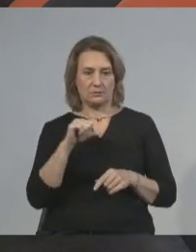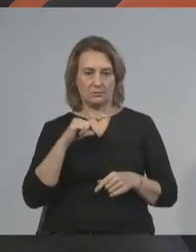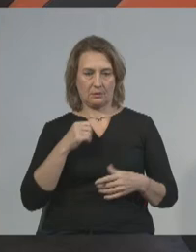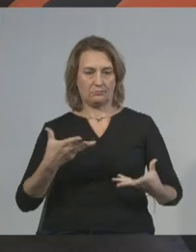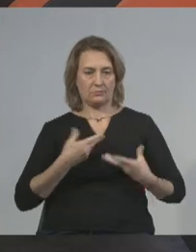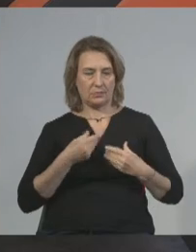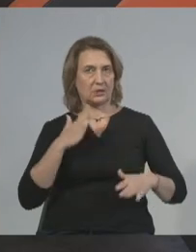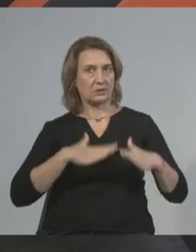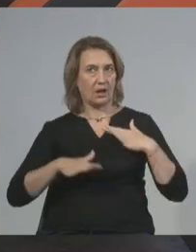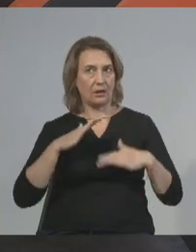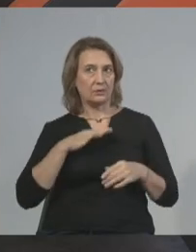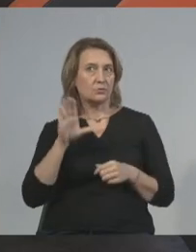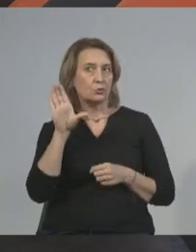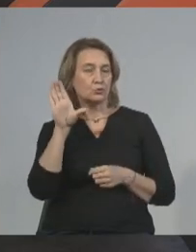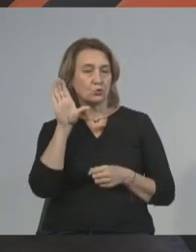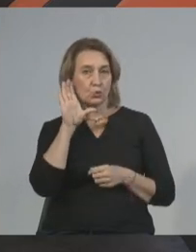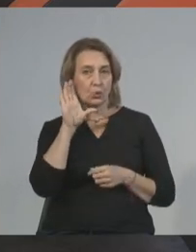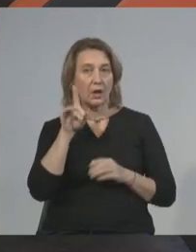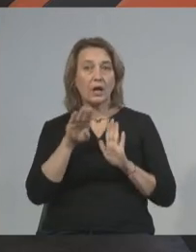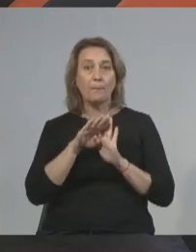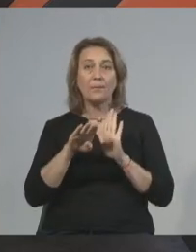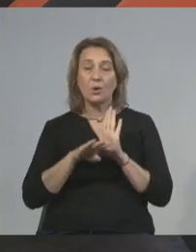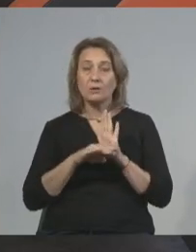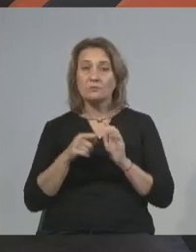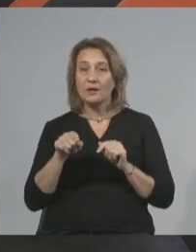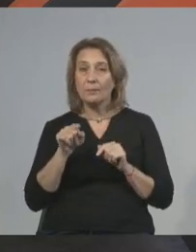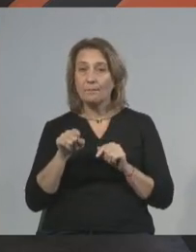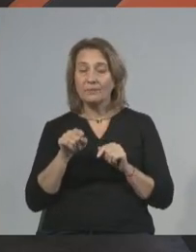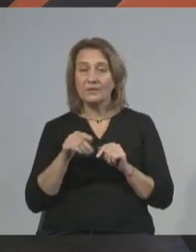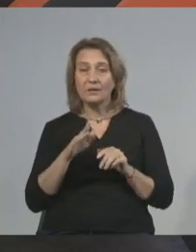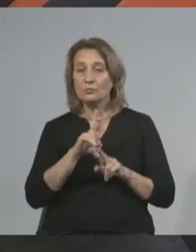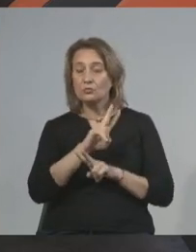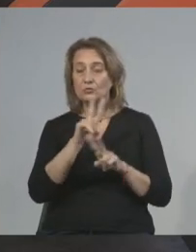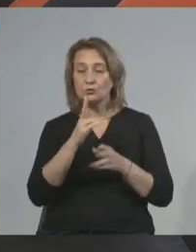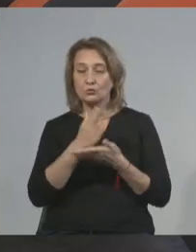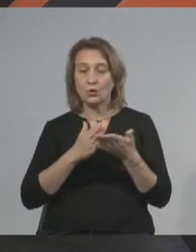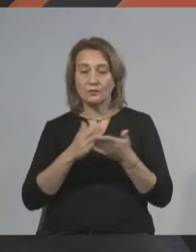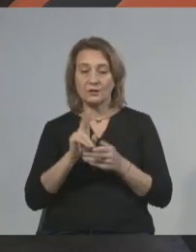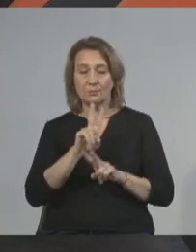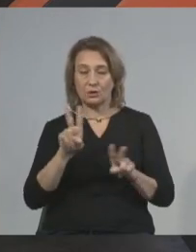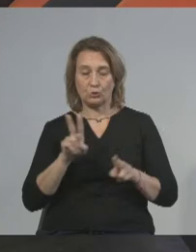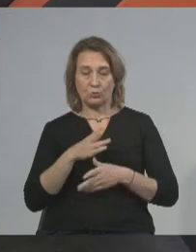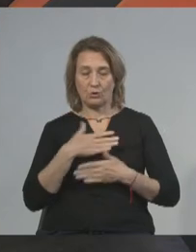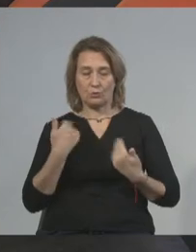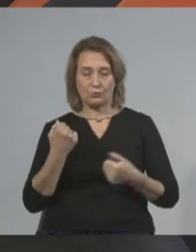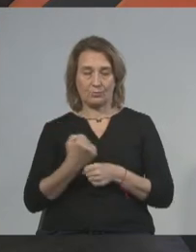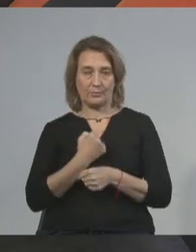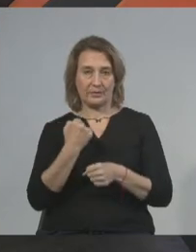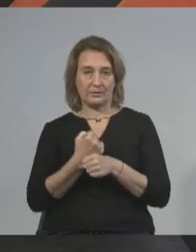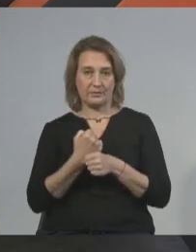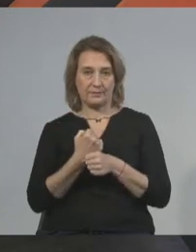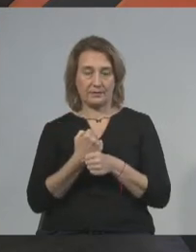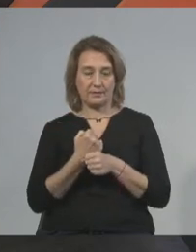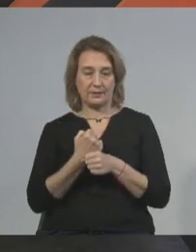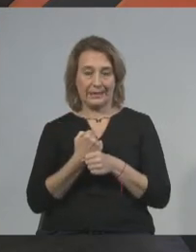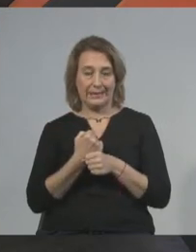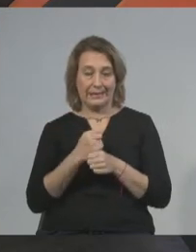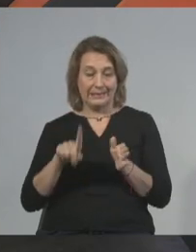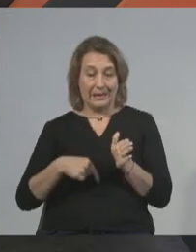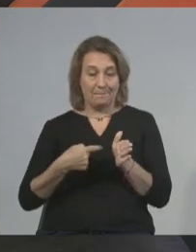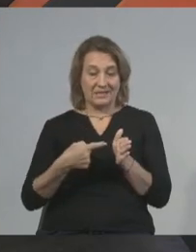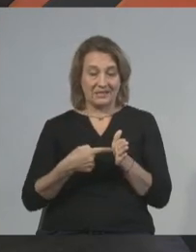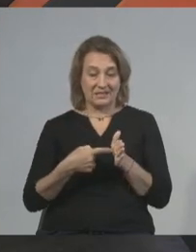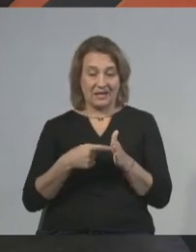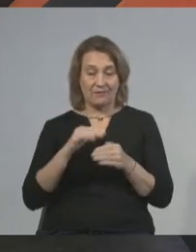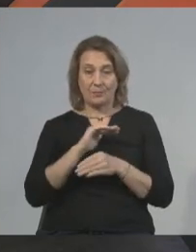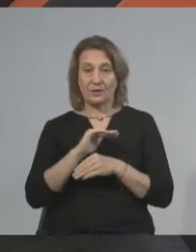we provided them this training they were happy to listen the problem is that usually people don't want to work at